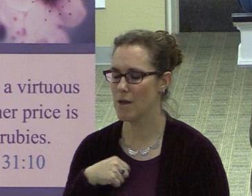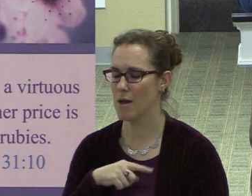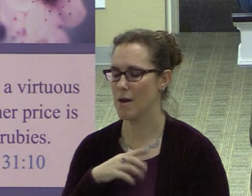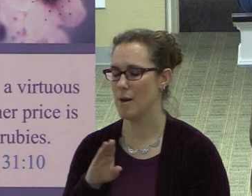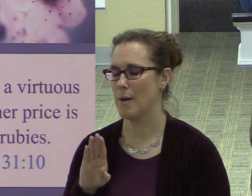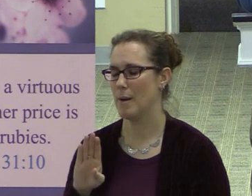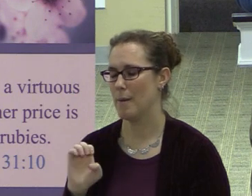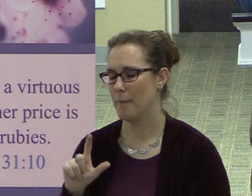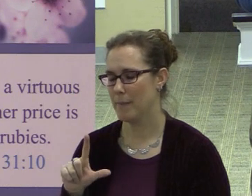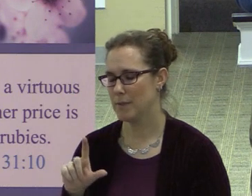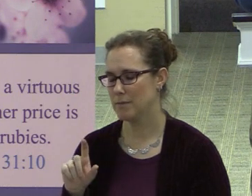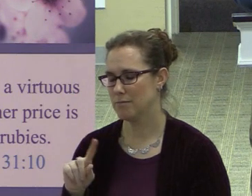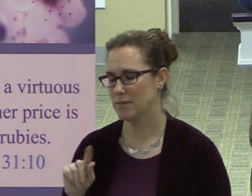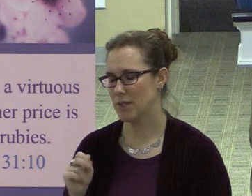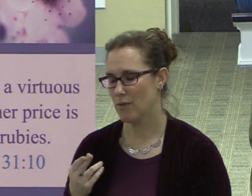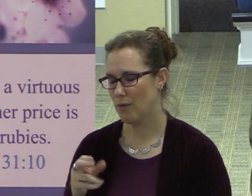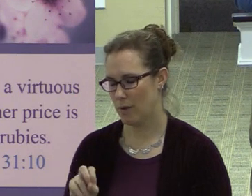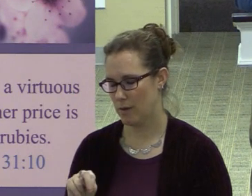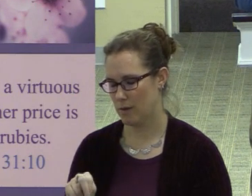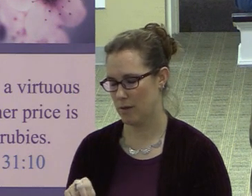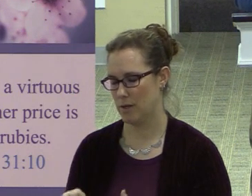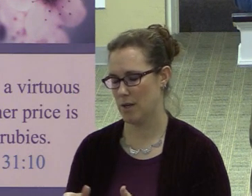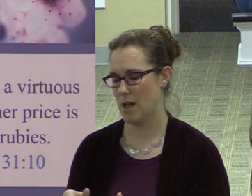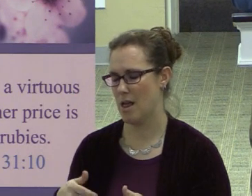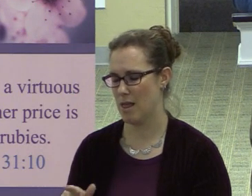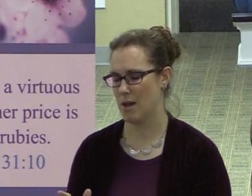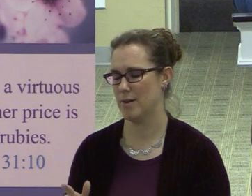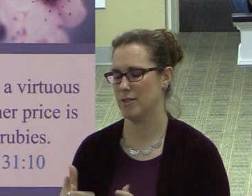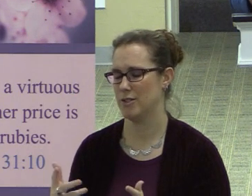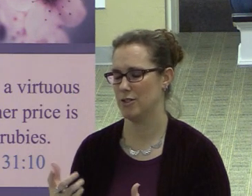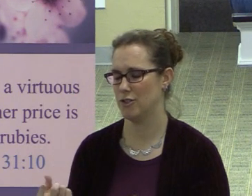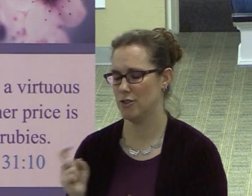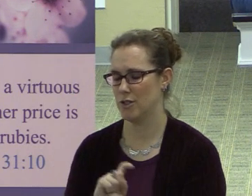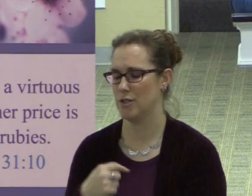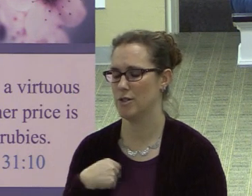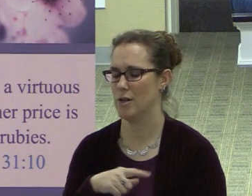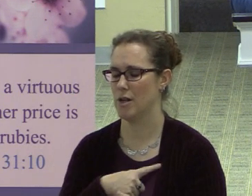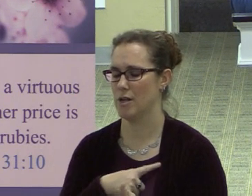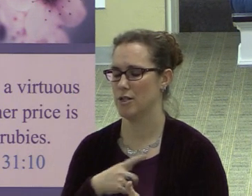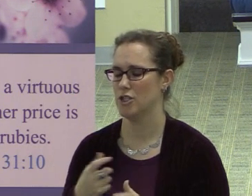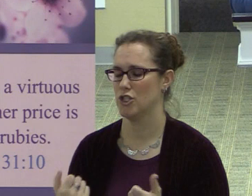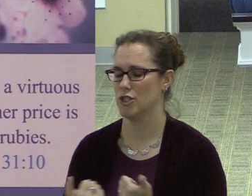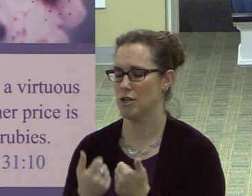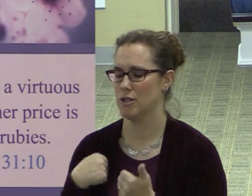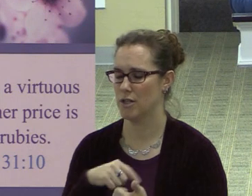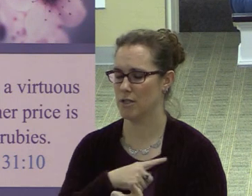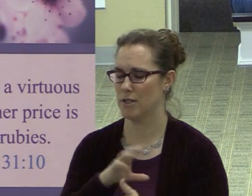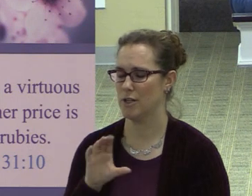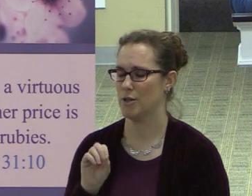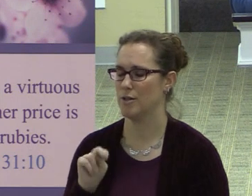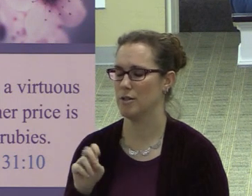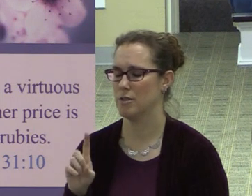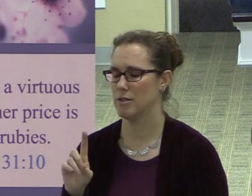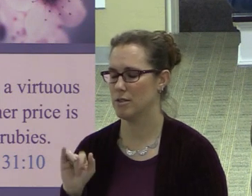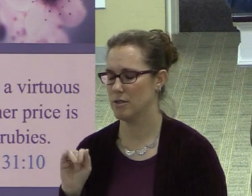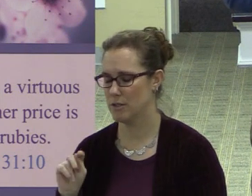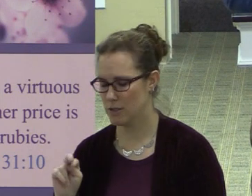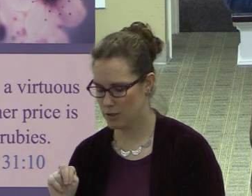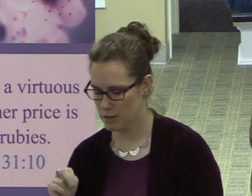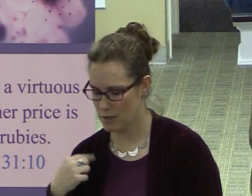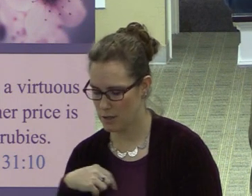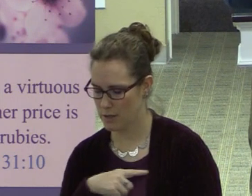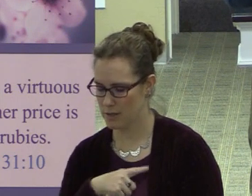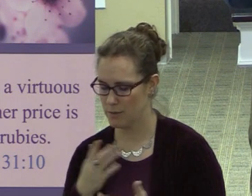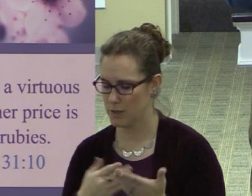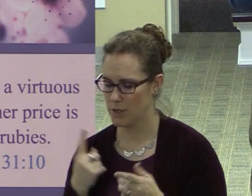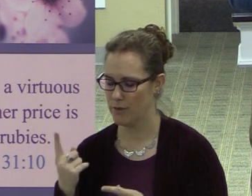it to change us, to challenge us, and to condition us so that we can better serve you. Lord, I pray this in Christ's